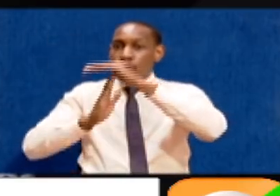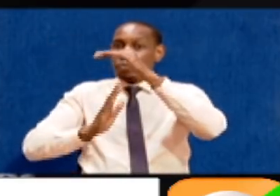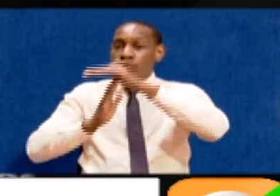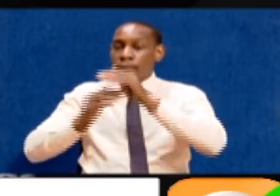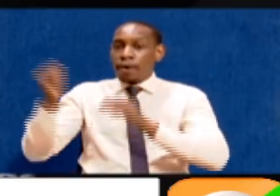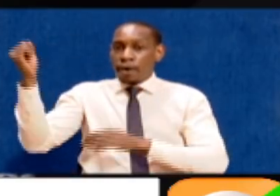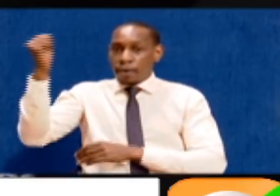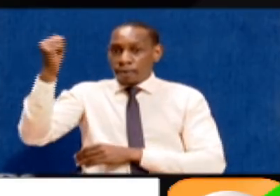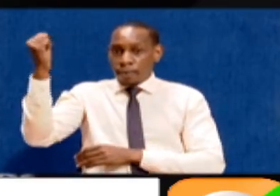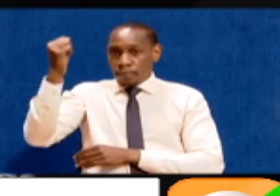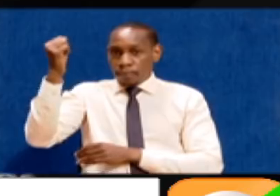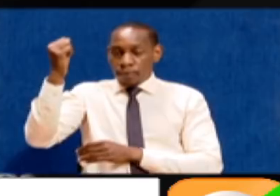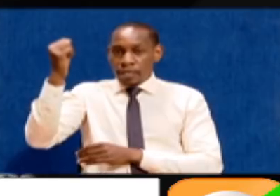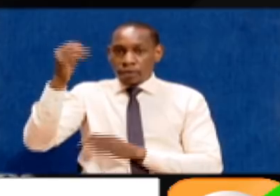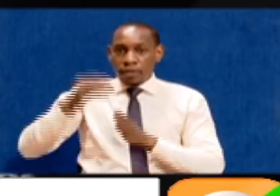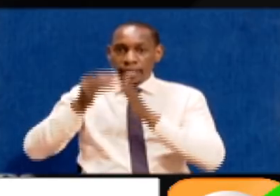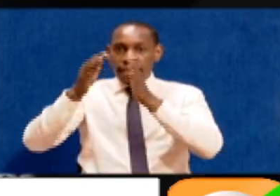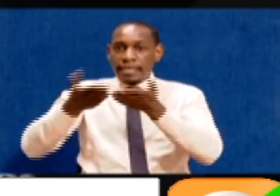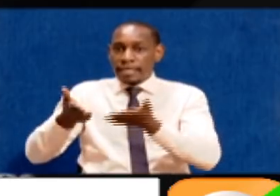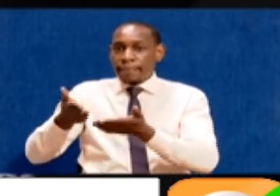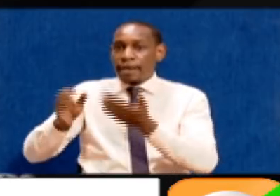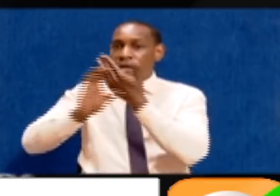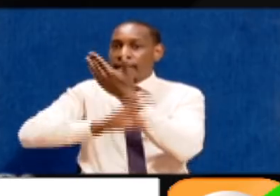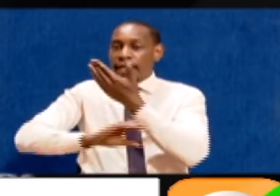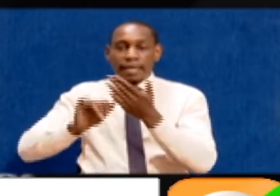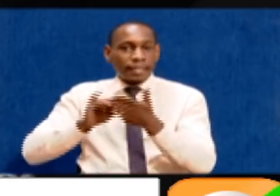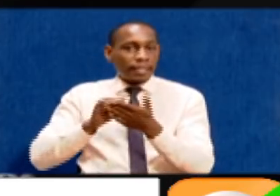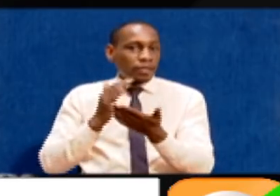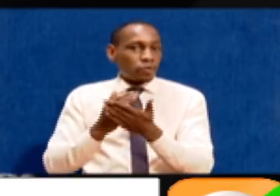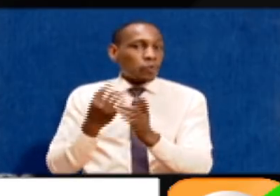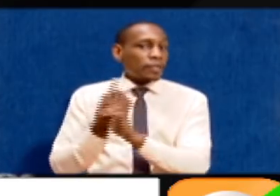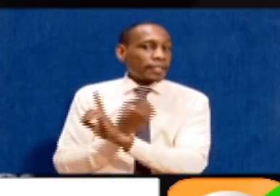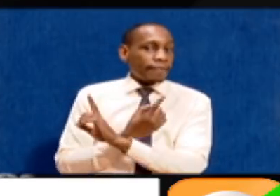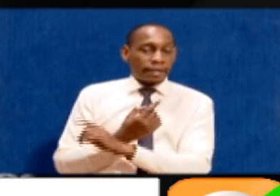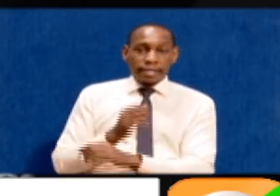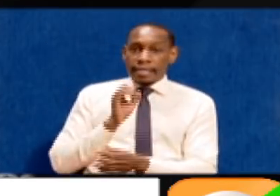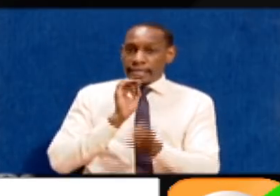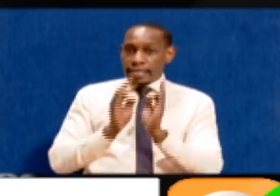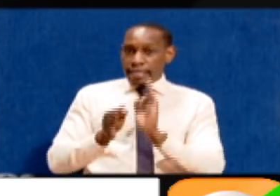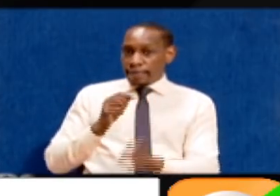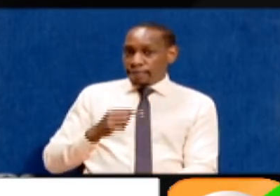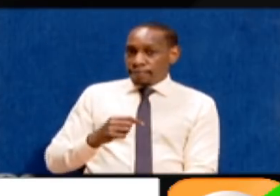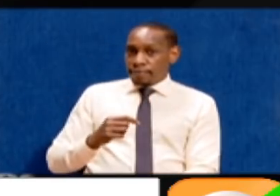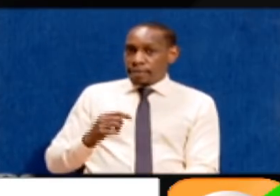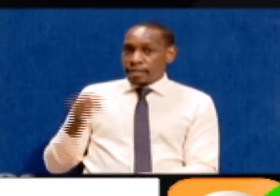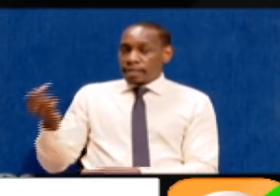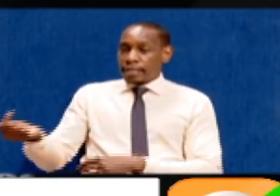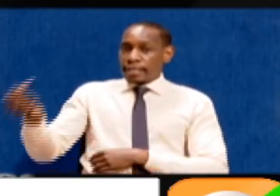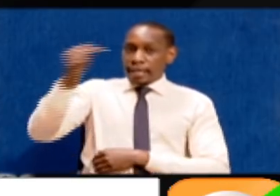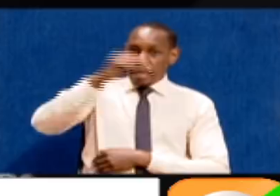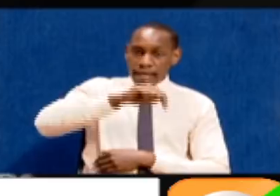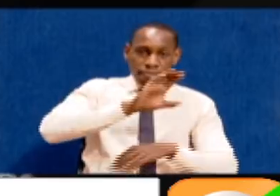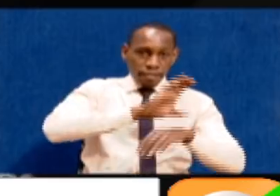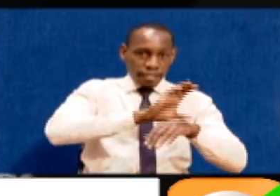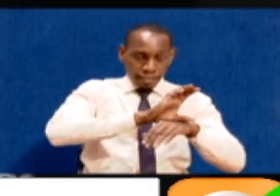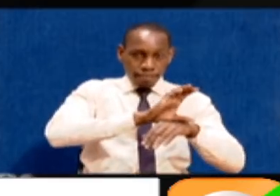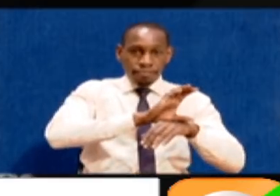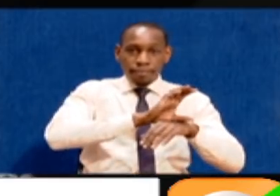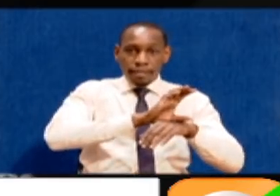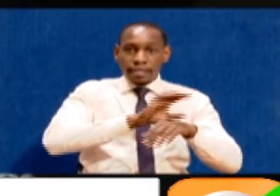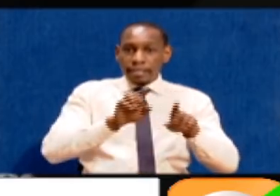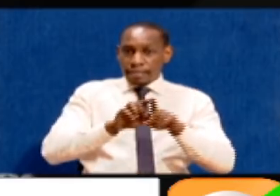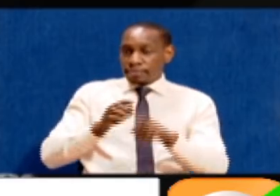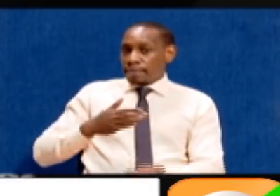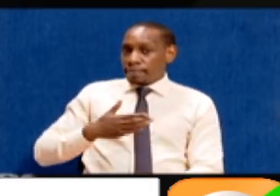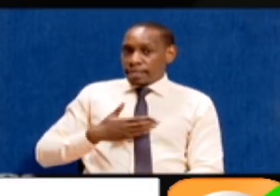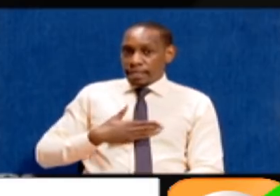political leaders in the country. Mm-hmm. It would look very odd if they came into the church congregation